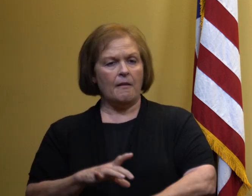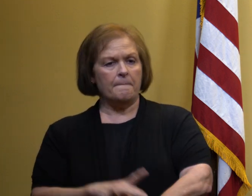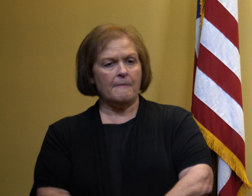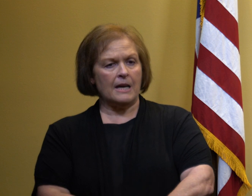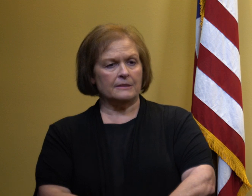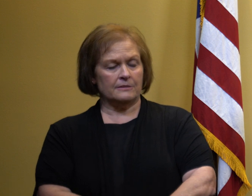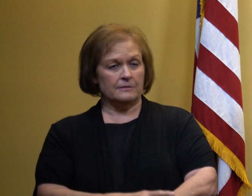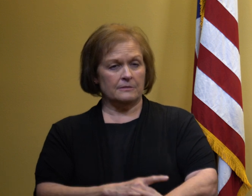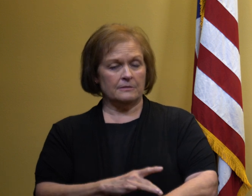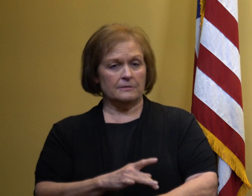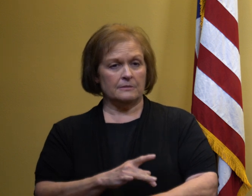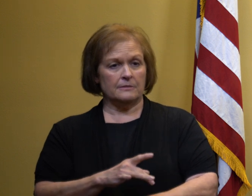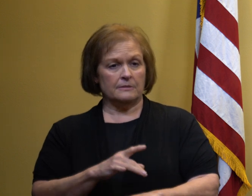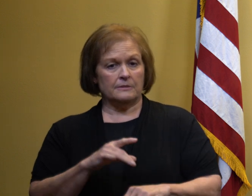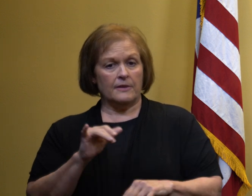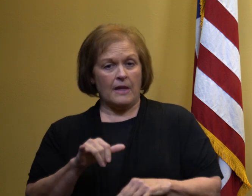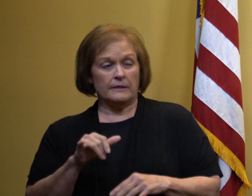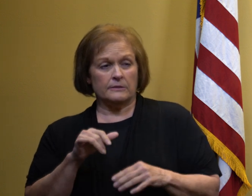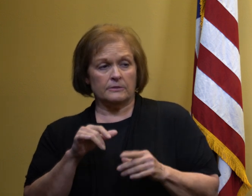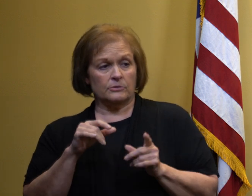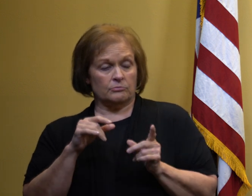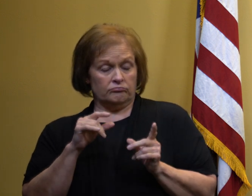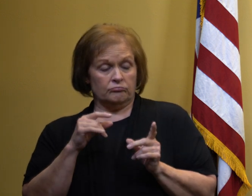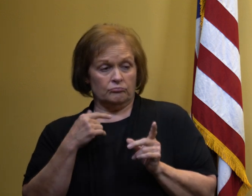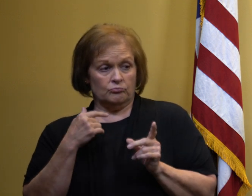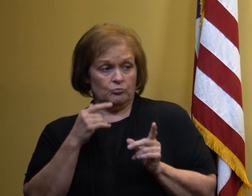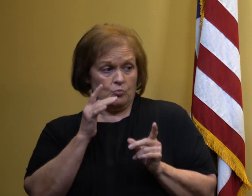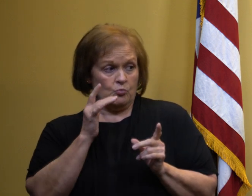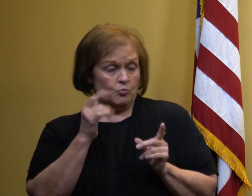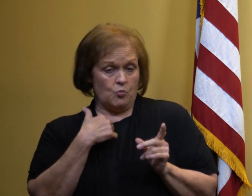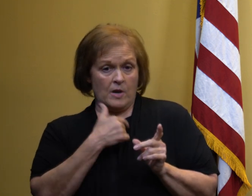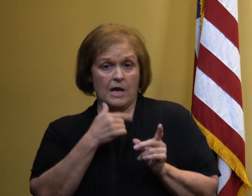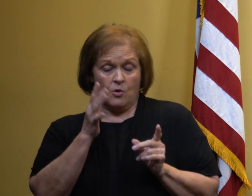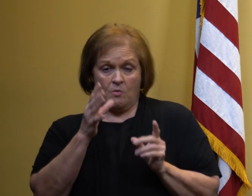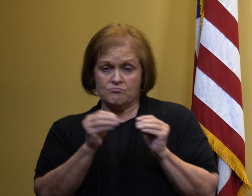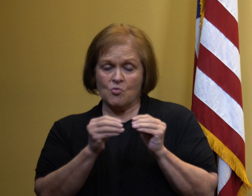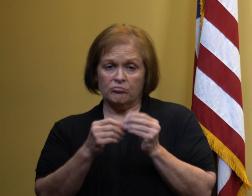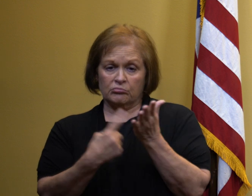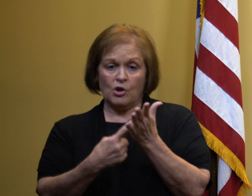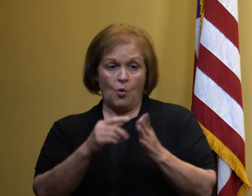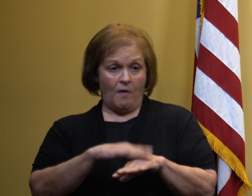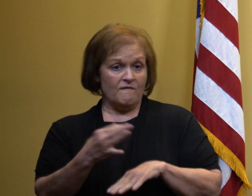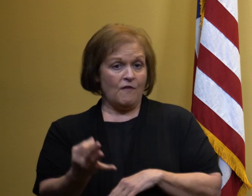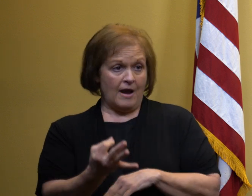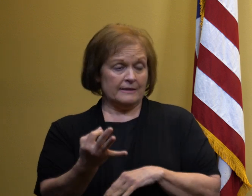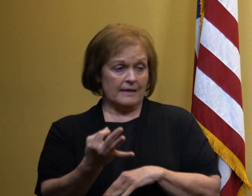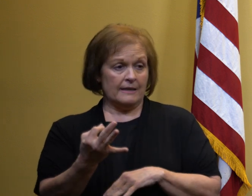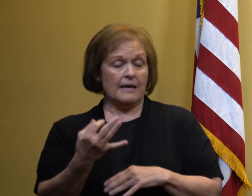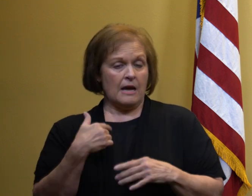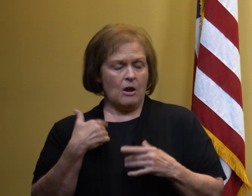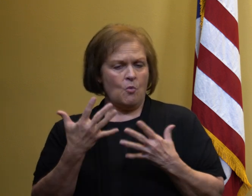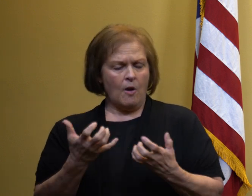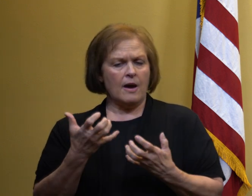is something that we're continuing to focus on. This will be heavily discussed on this Friday, I do know that. And just looking